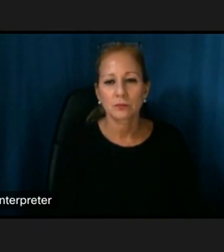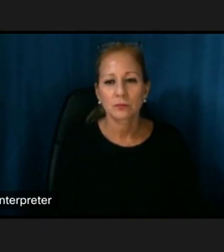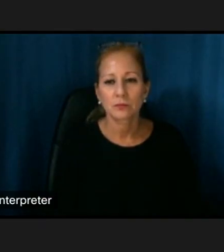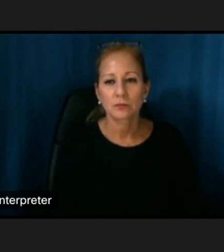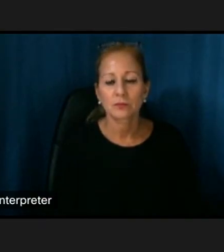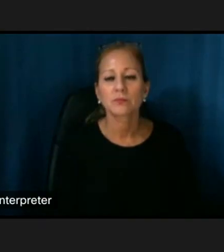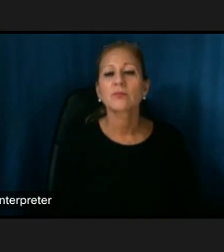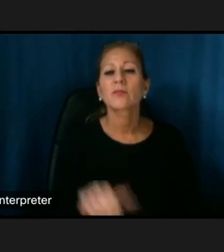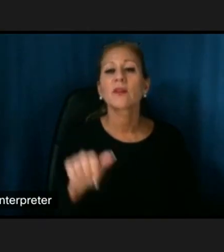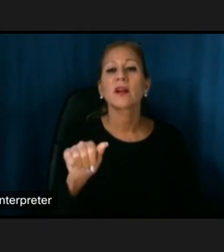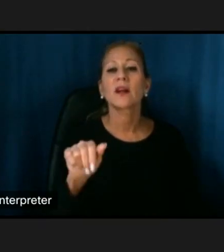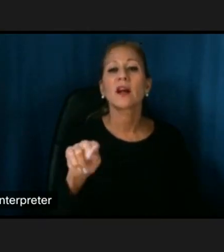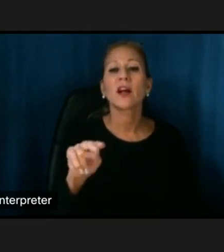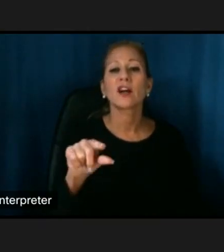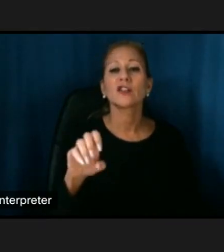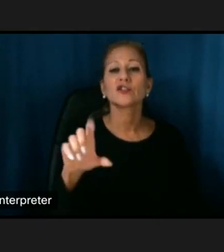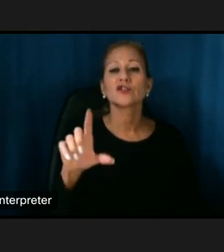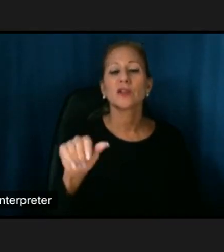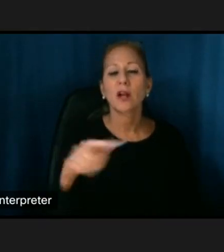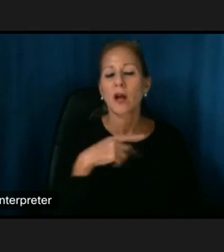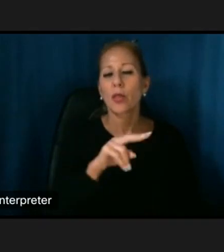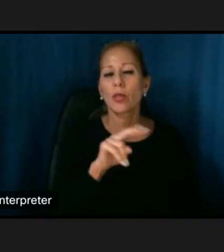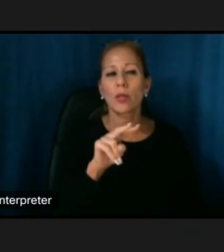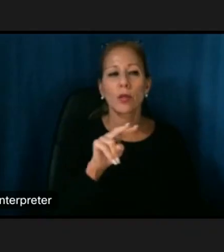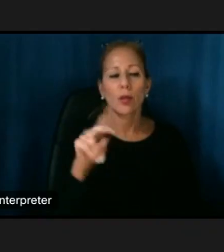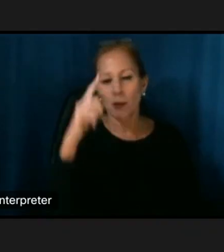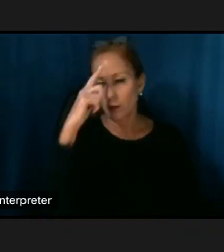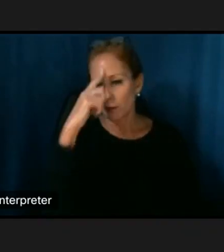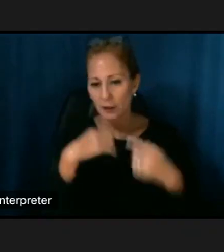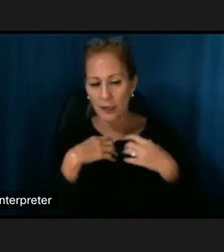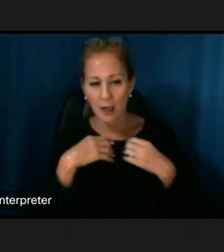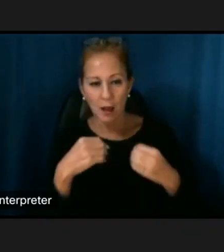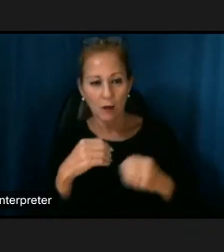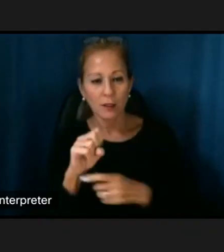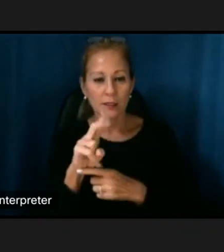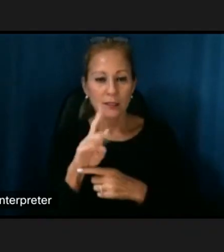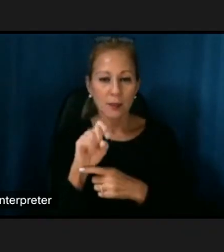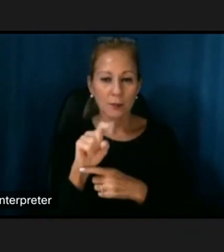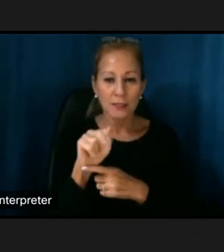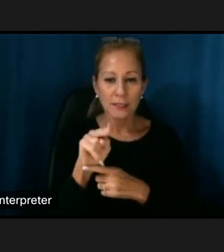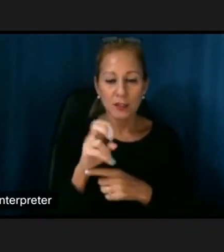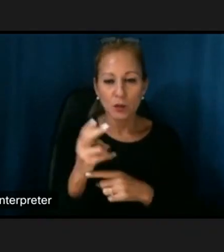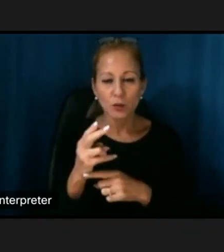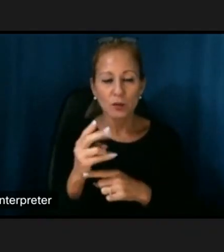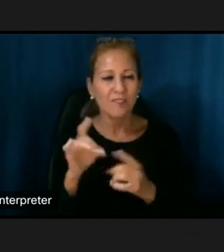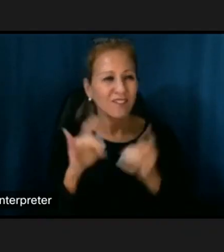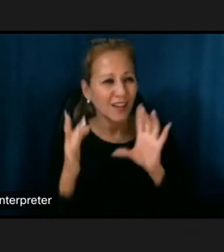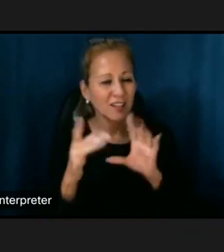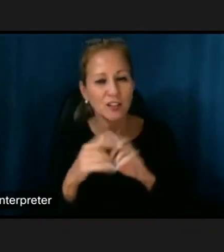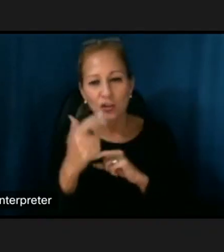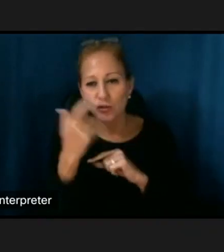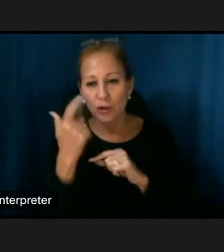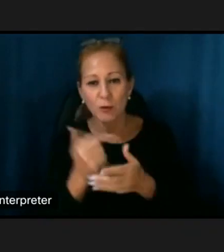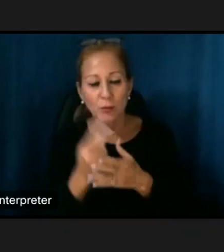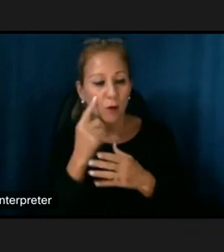See, Angela, again, let's see, looking at mental health, substance use, violence, trauma treatment for both